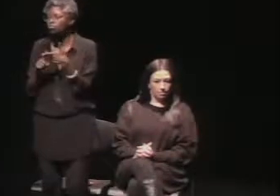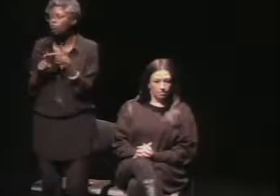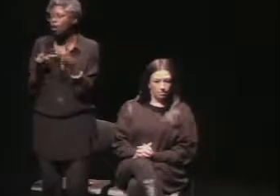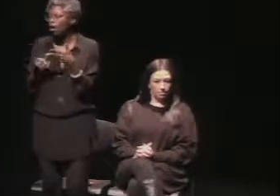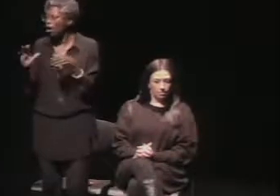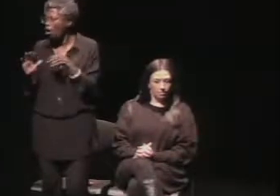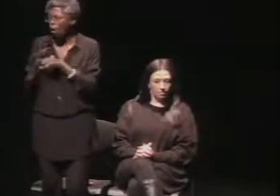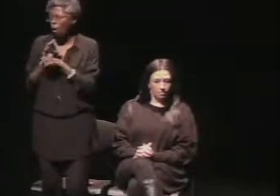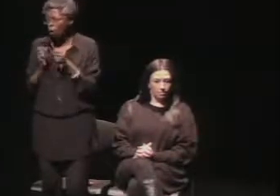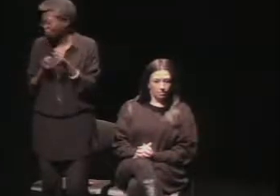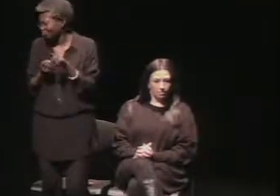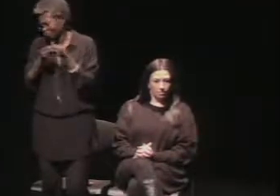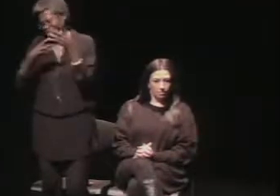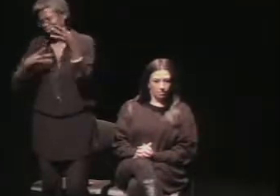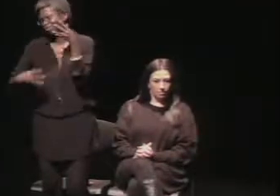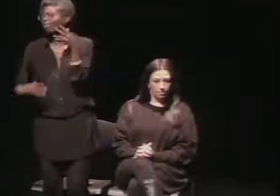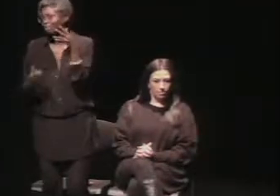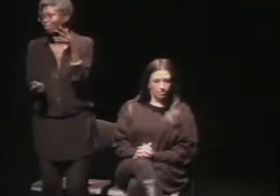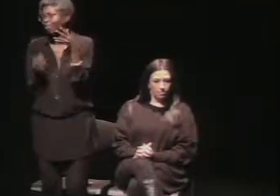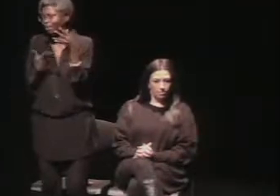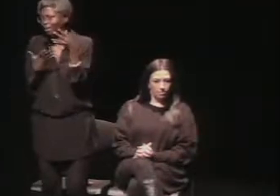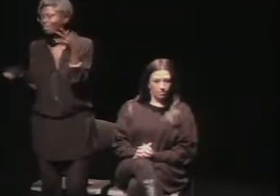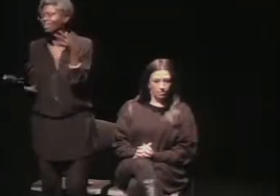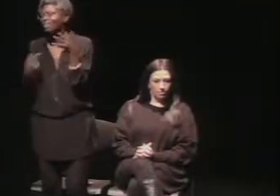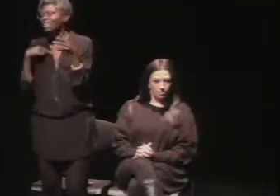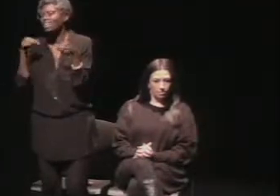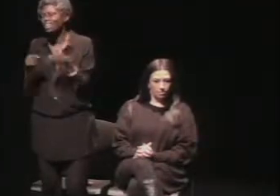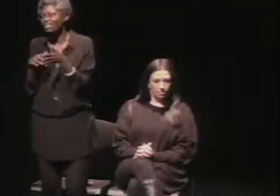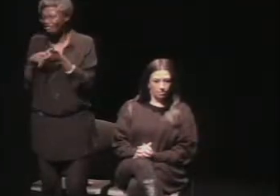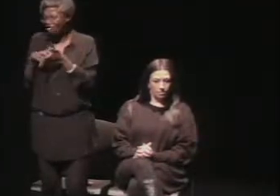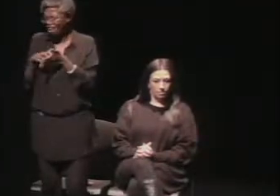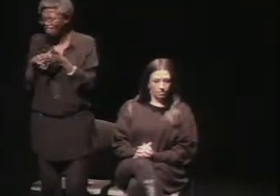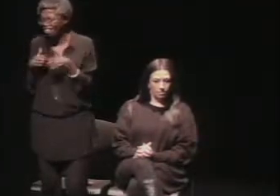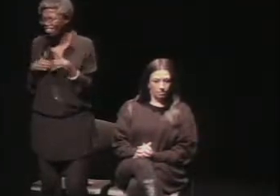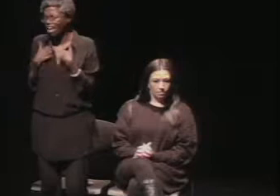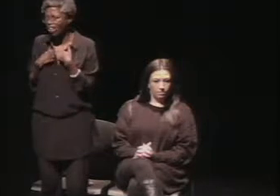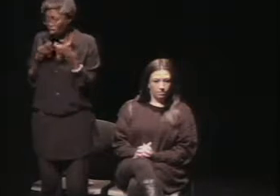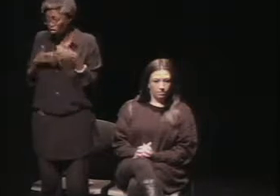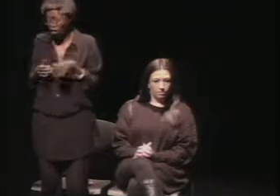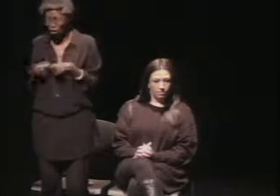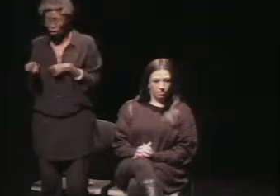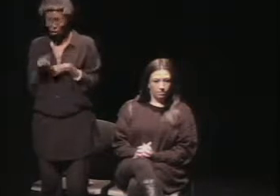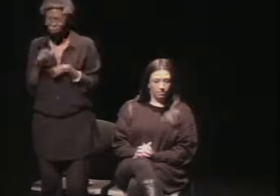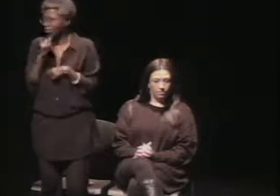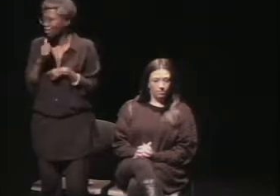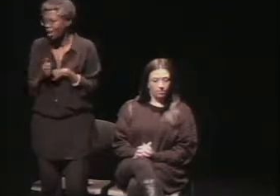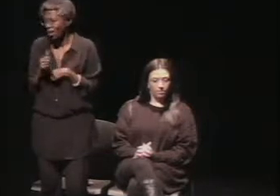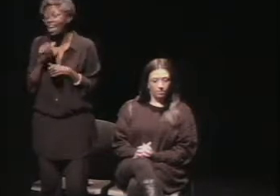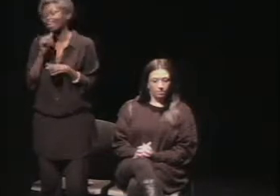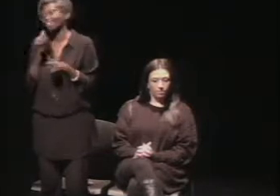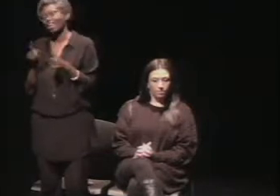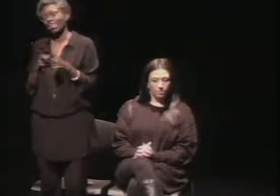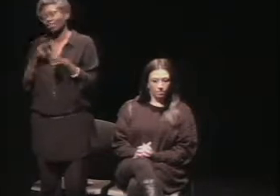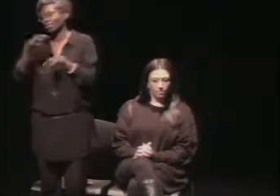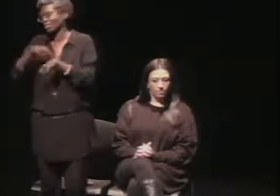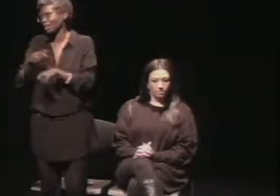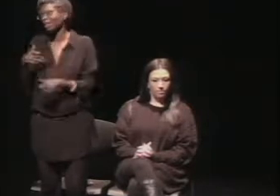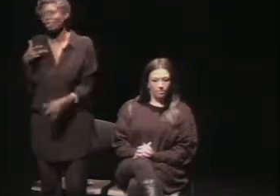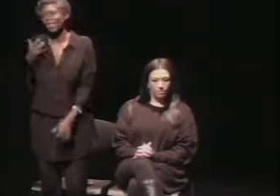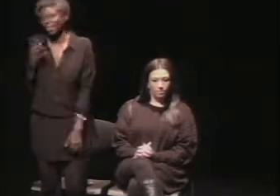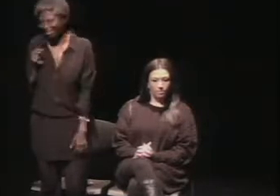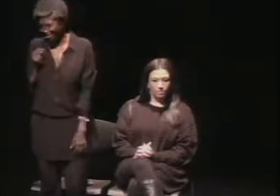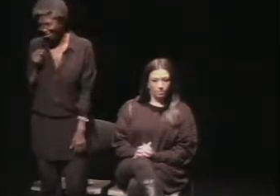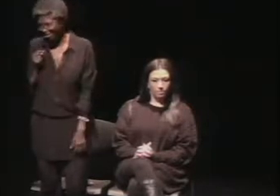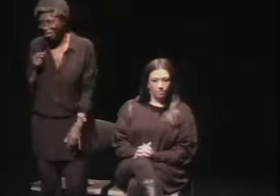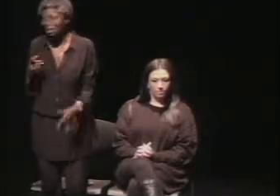whole host of identities, this fragility of life is not lost on you, and this is not the first time that you felt that. So